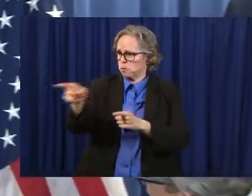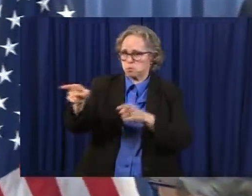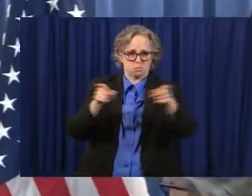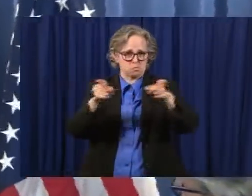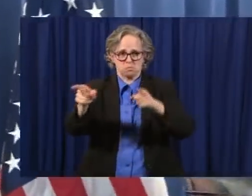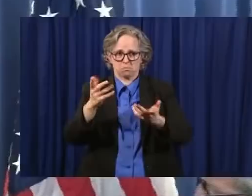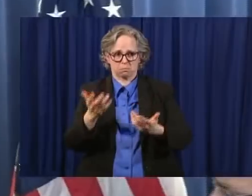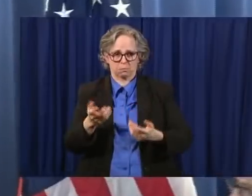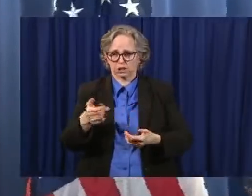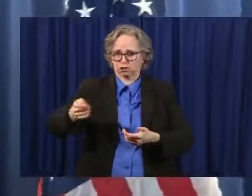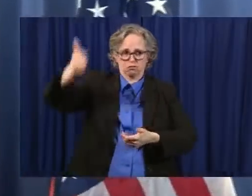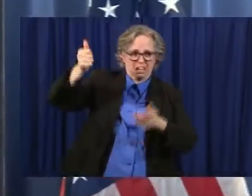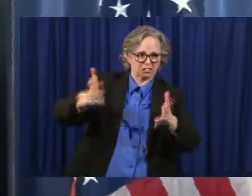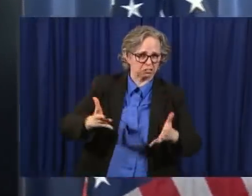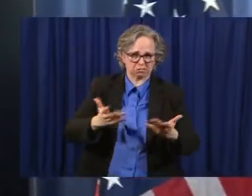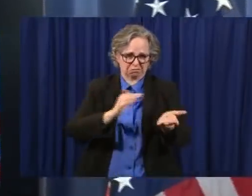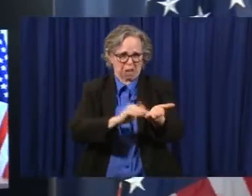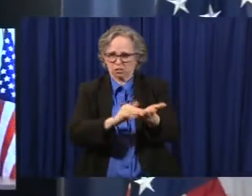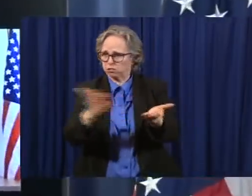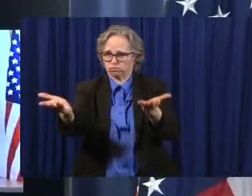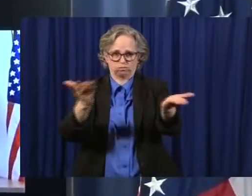or either one of you want to start.